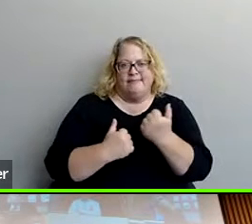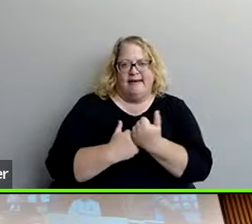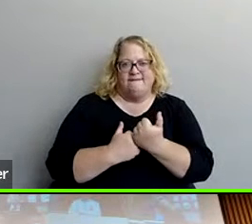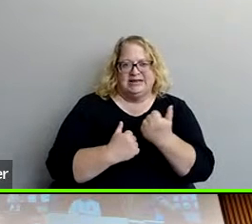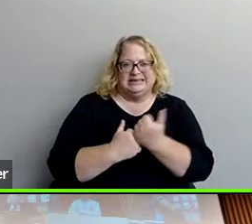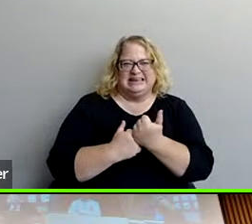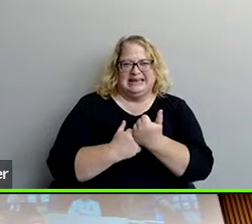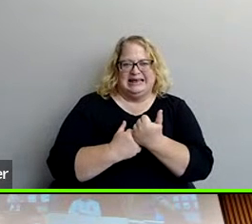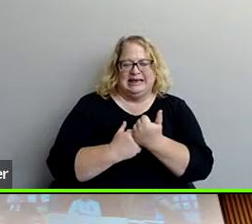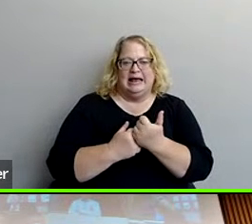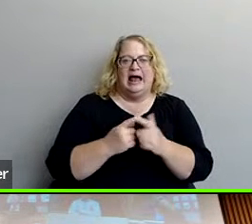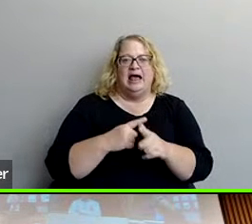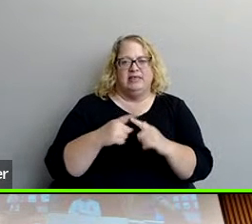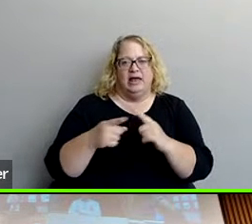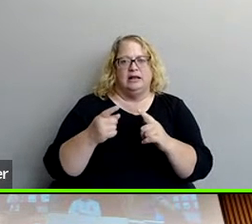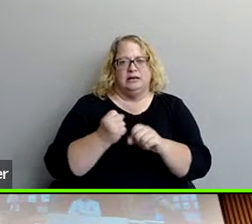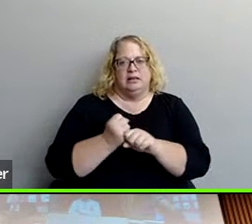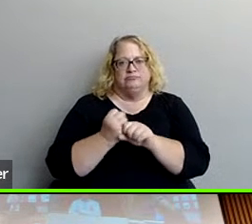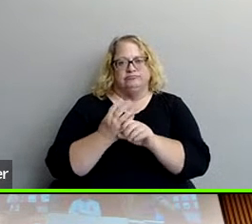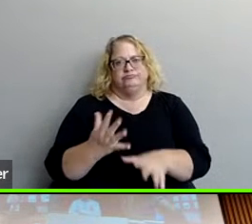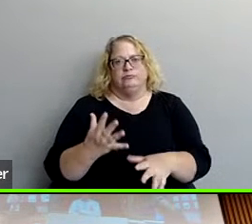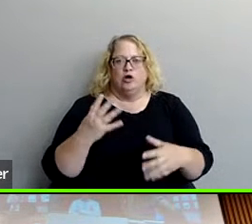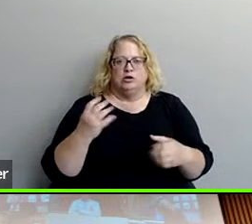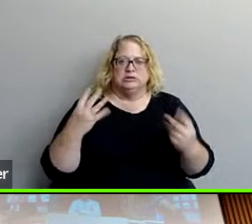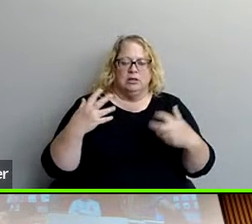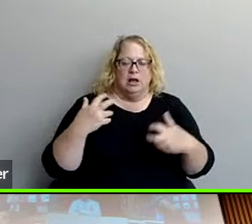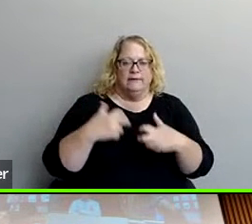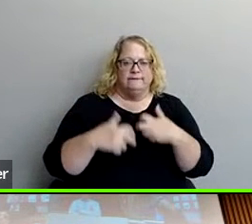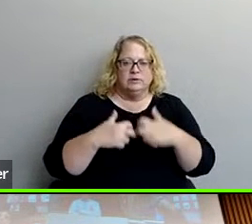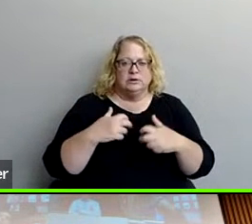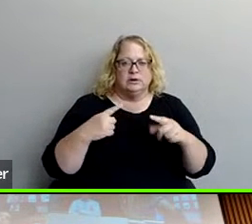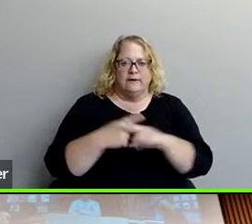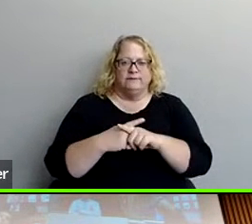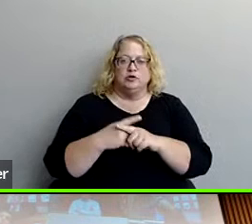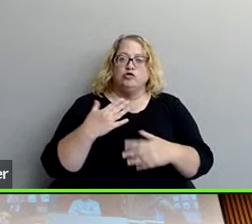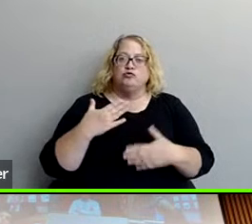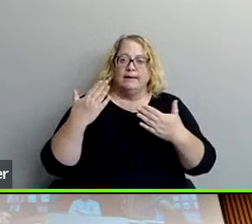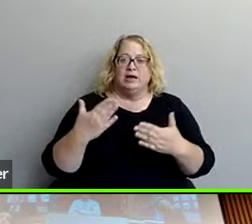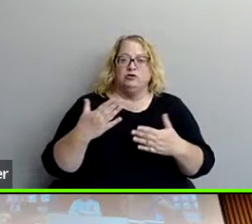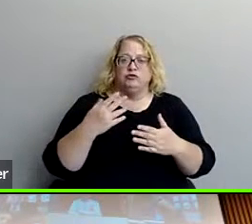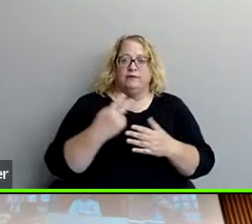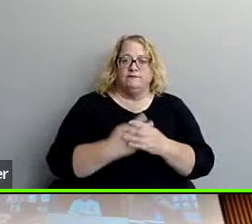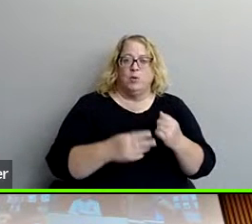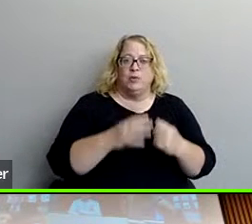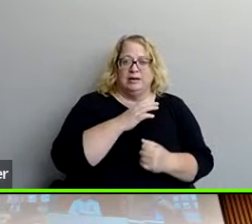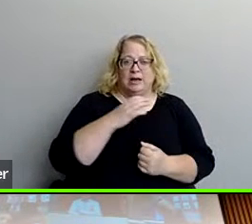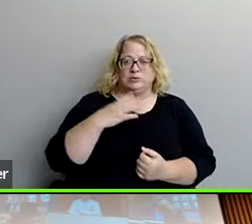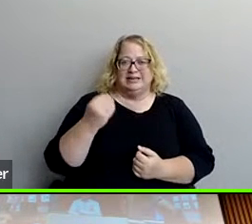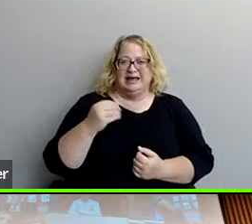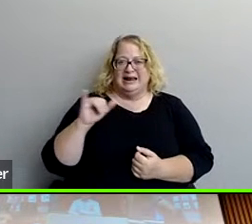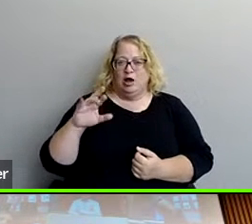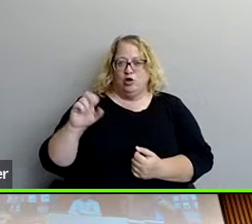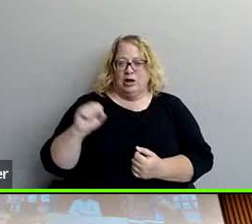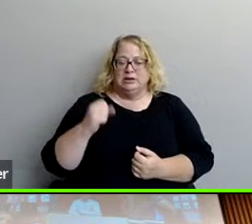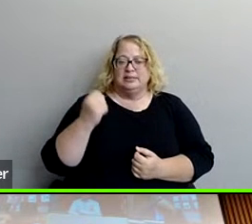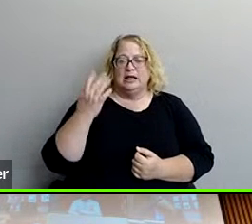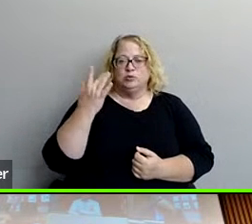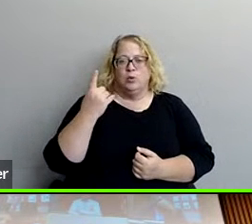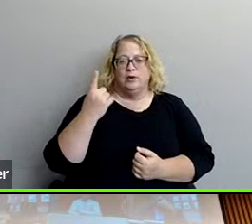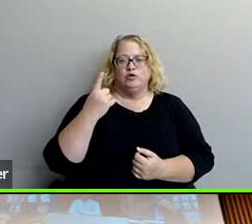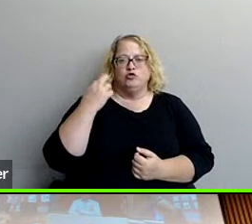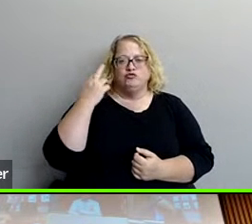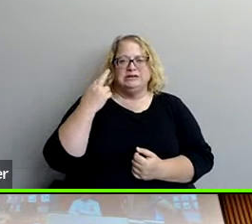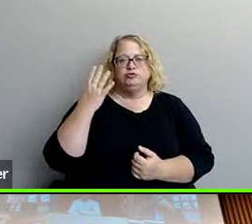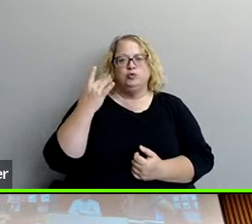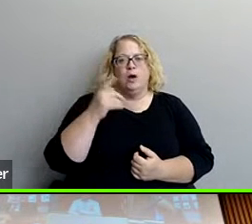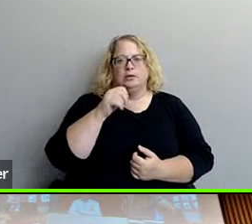advocacy. That ends up creating a lot of conflict. The recommendation from both council and from the IRS is that's one of the reasons why you want